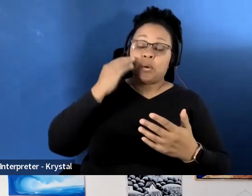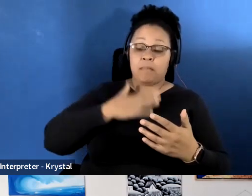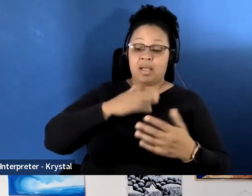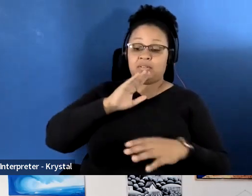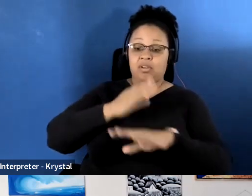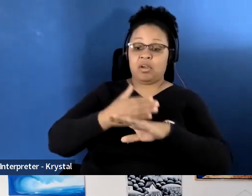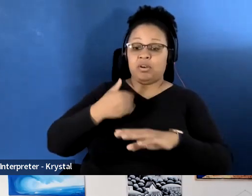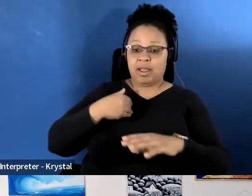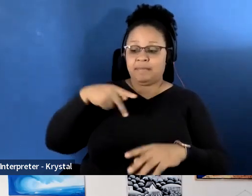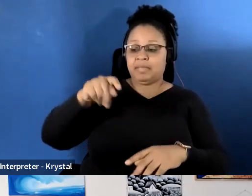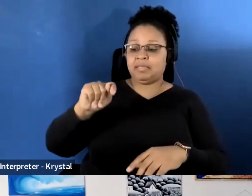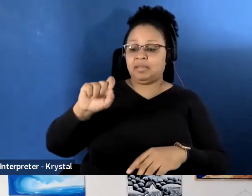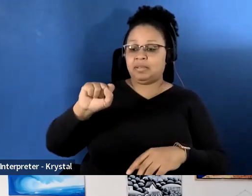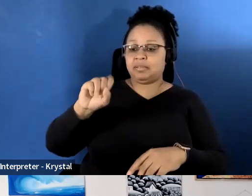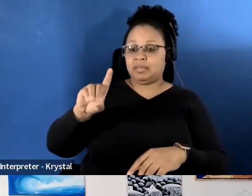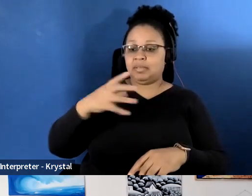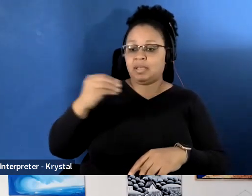anxiety. Hers were based on